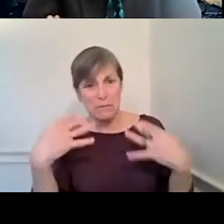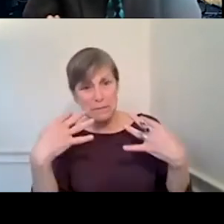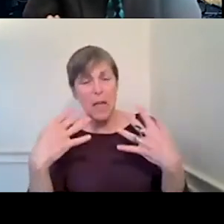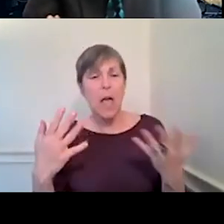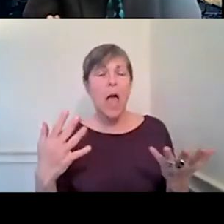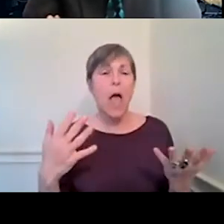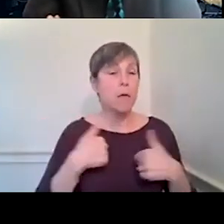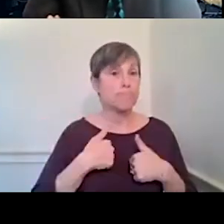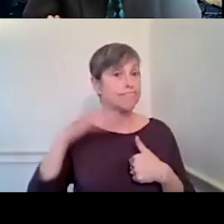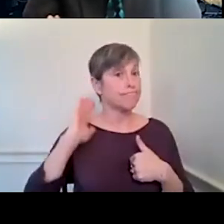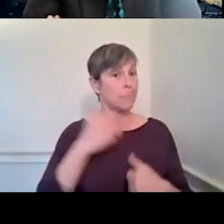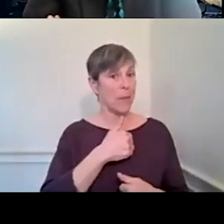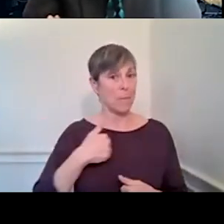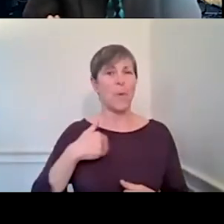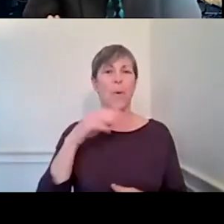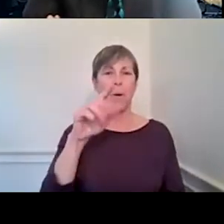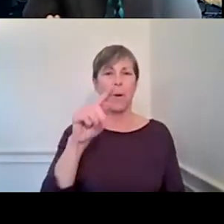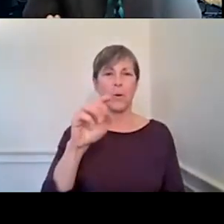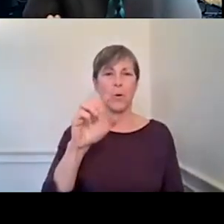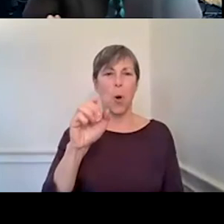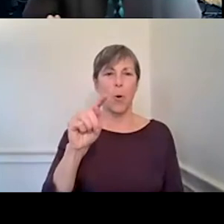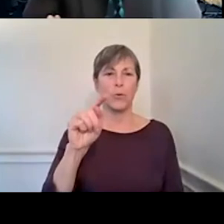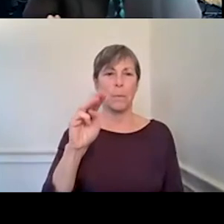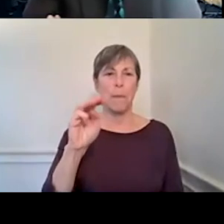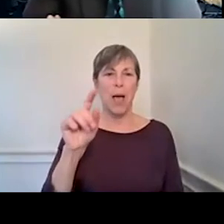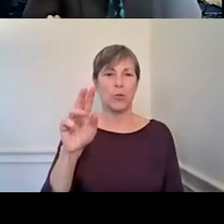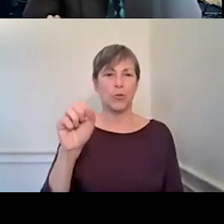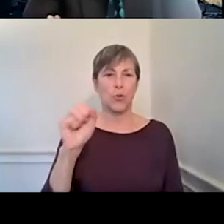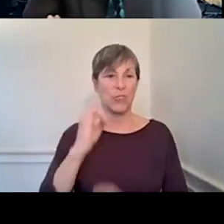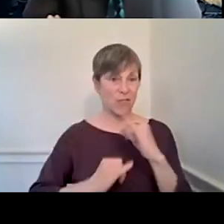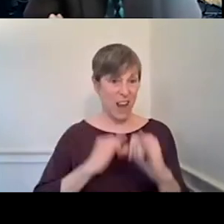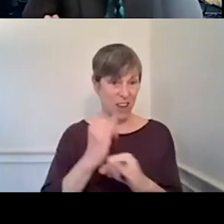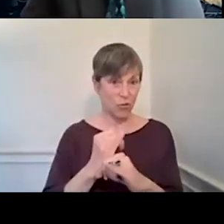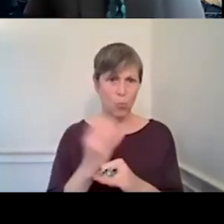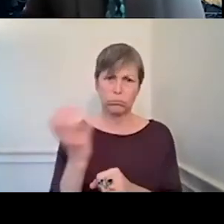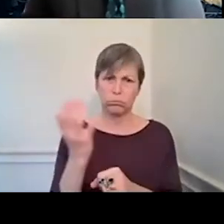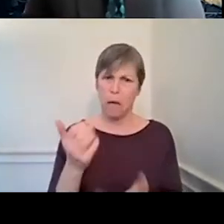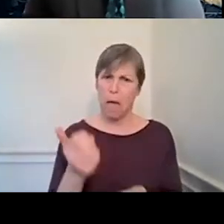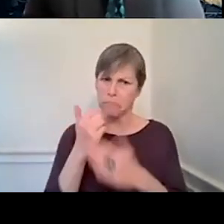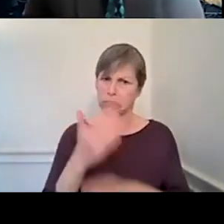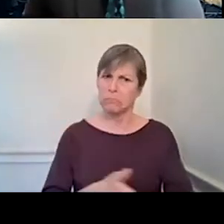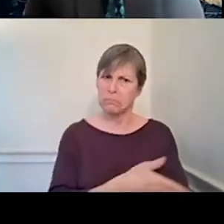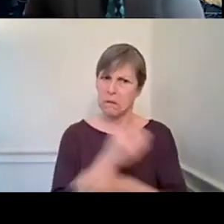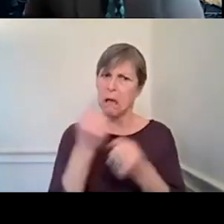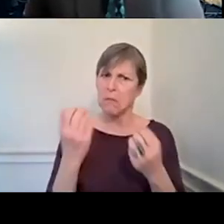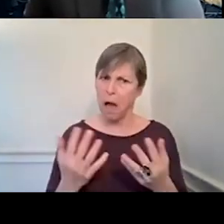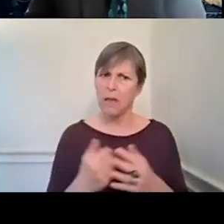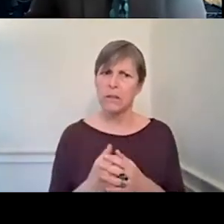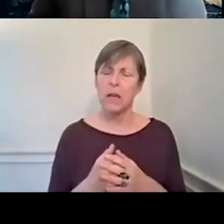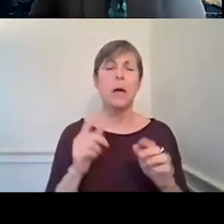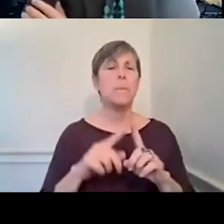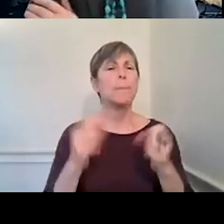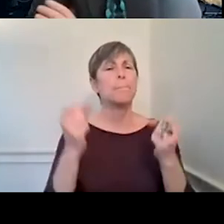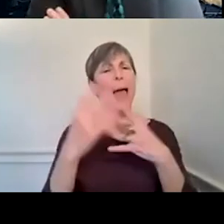I was a member of Toastmasters International, and it really helped quite a bit. But the one thing I've learned through the